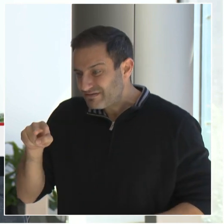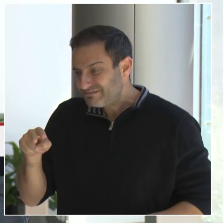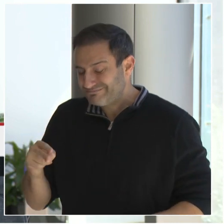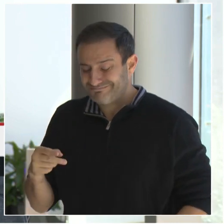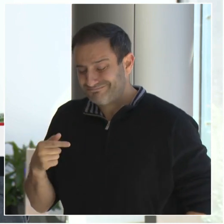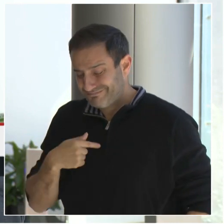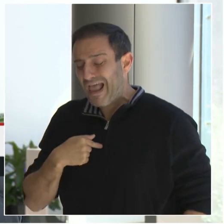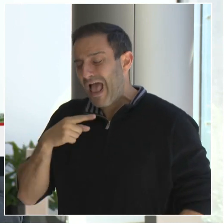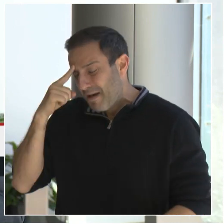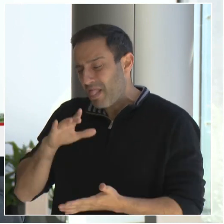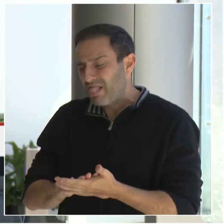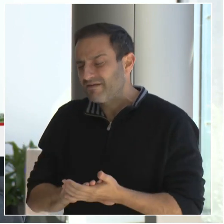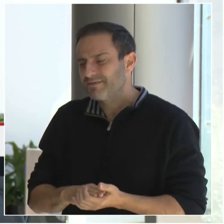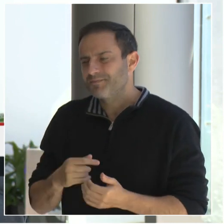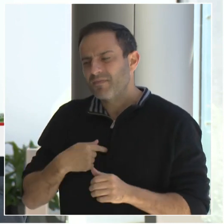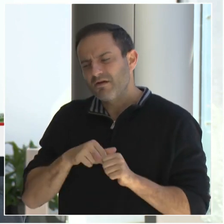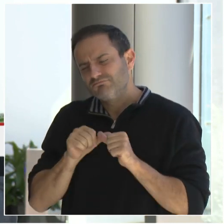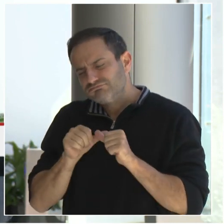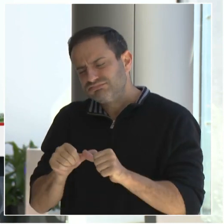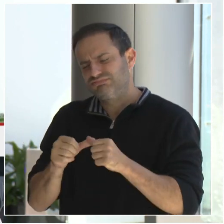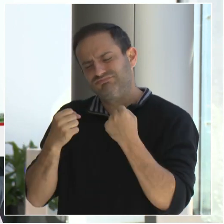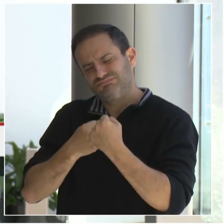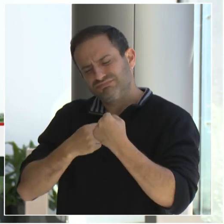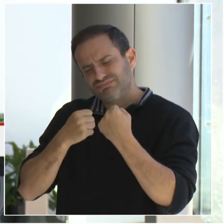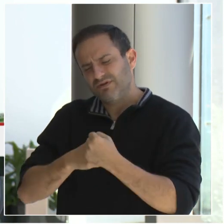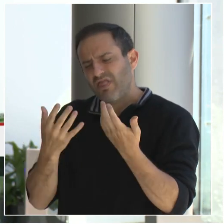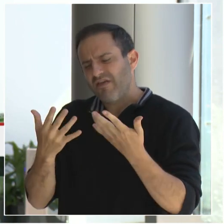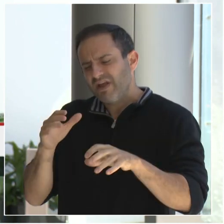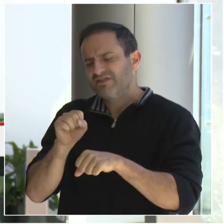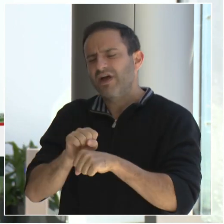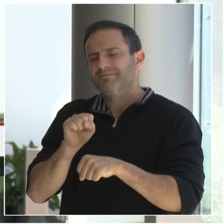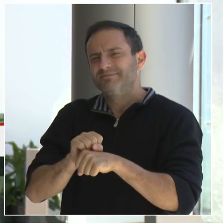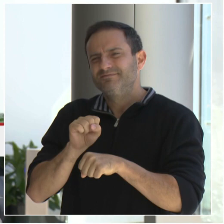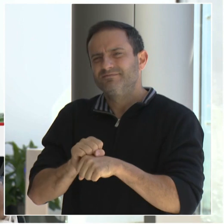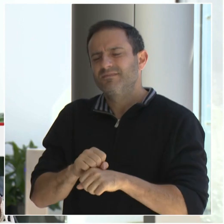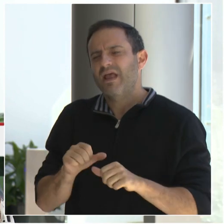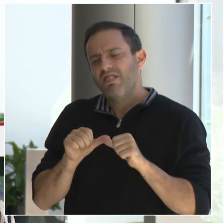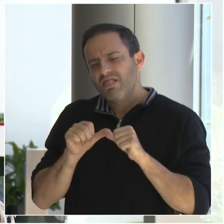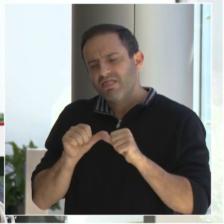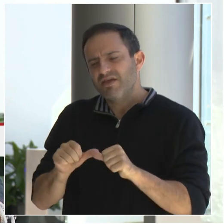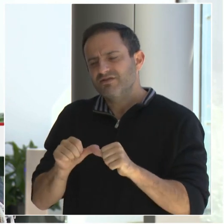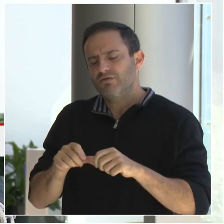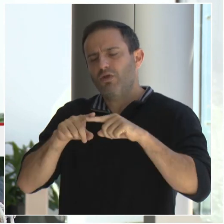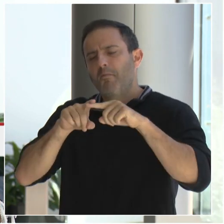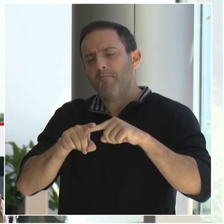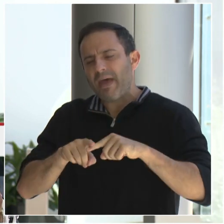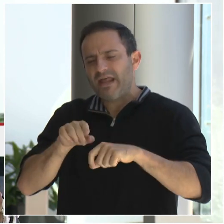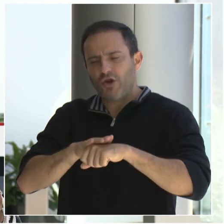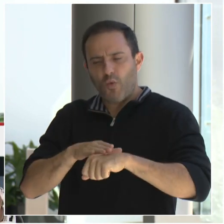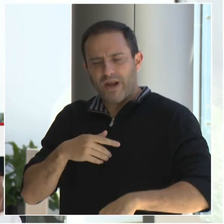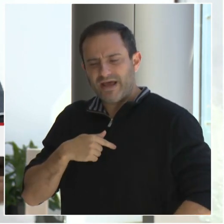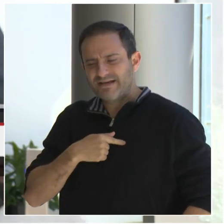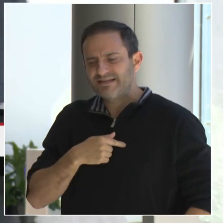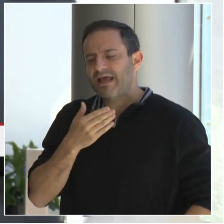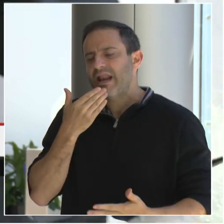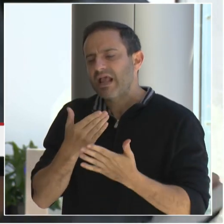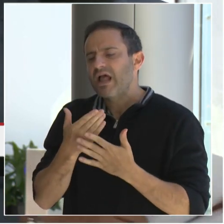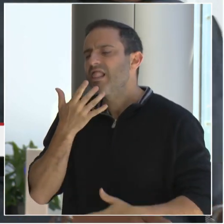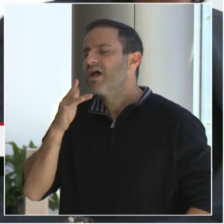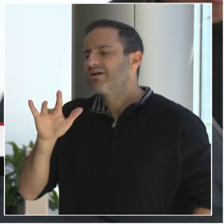And we're gonna keep fighting to get the job done. So continue to count on us and continue good luck.